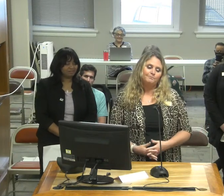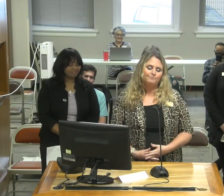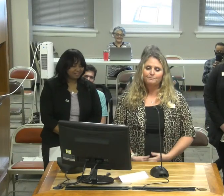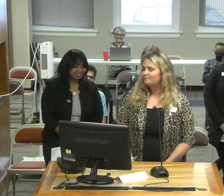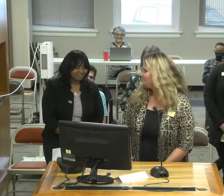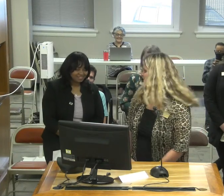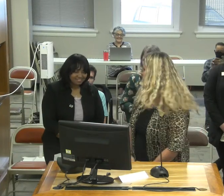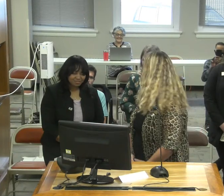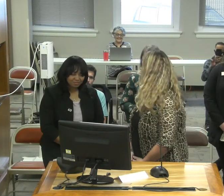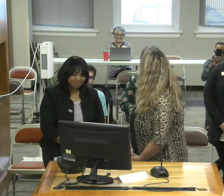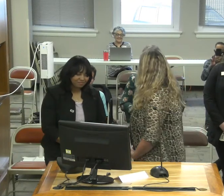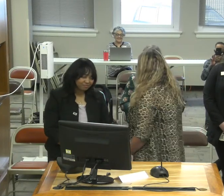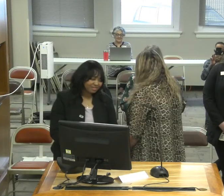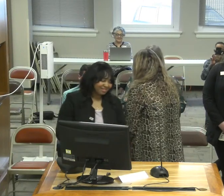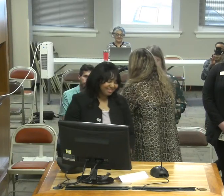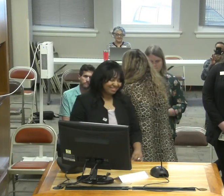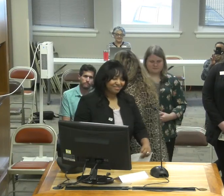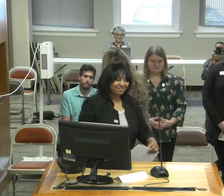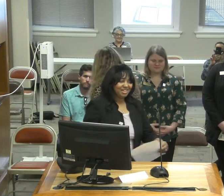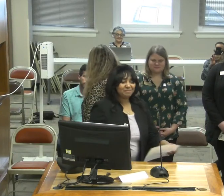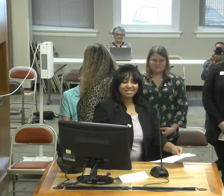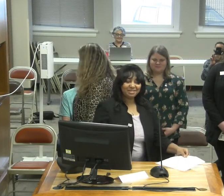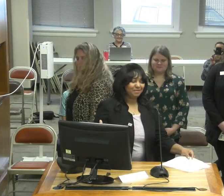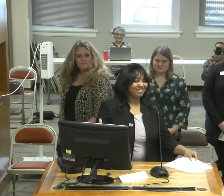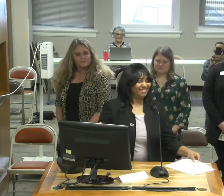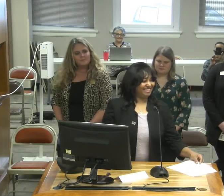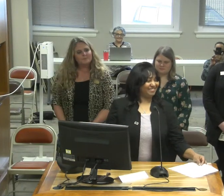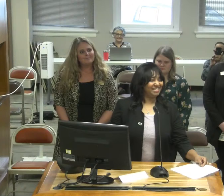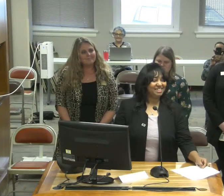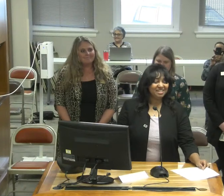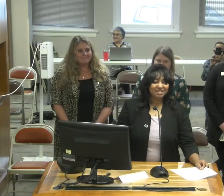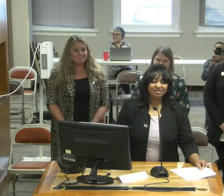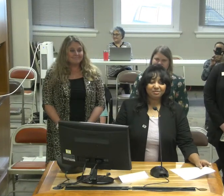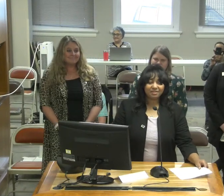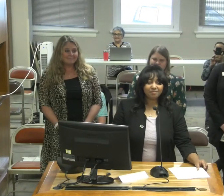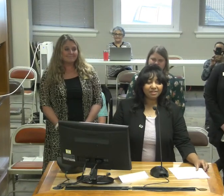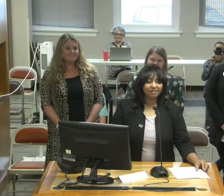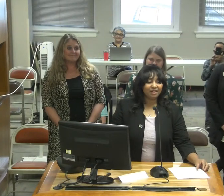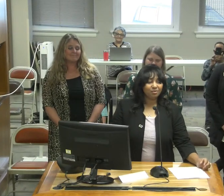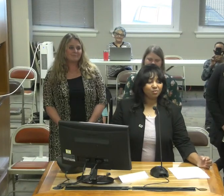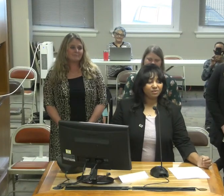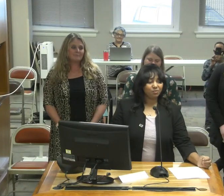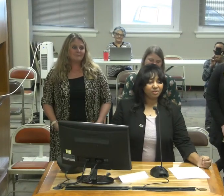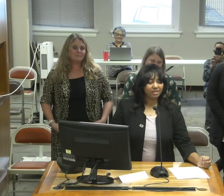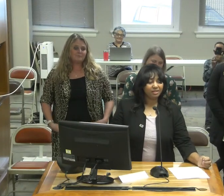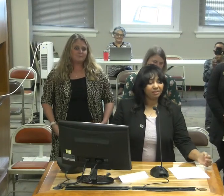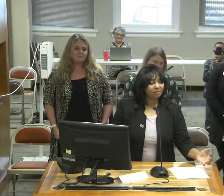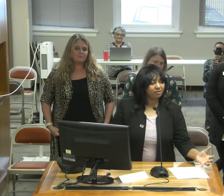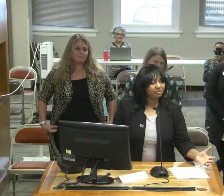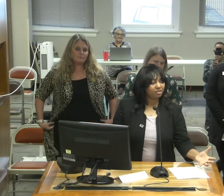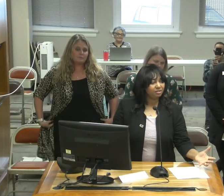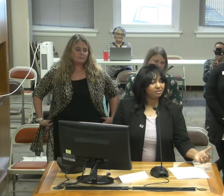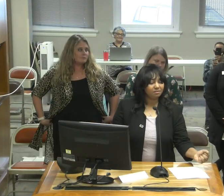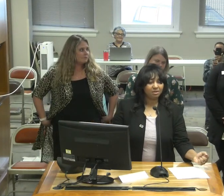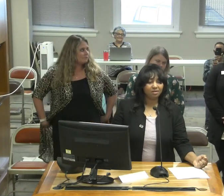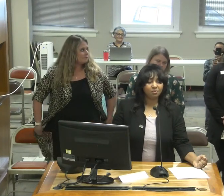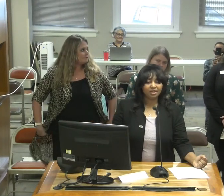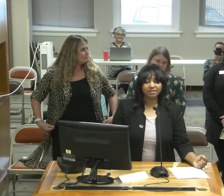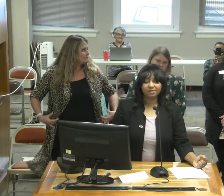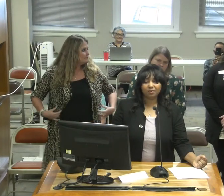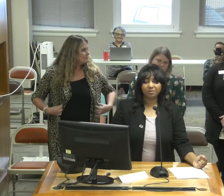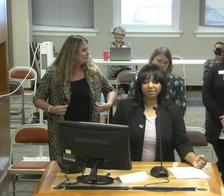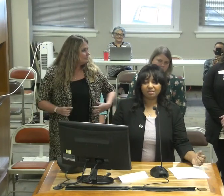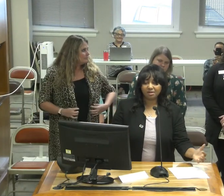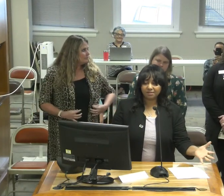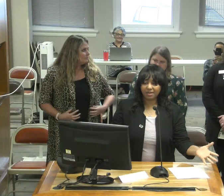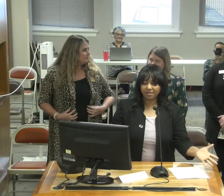Goddard I've been inspired so something that was really encouraging to me